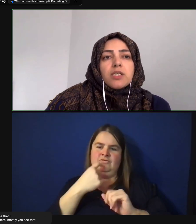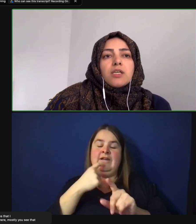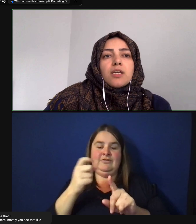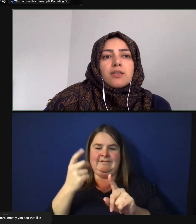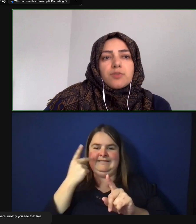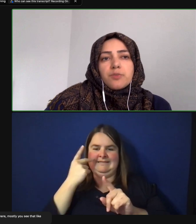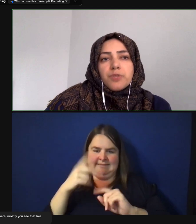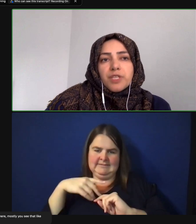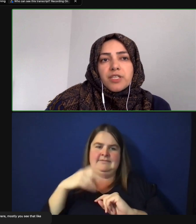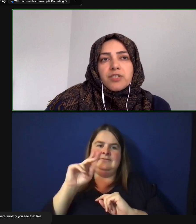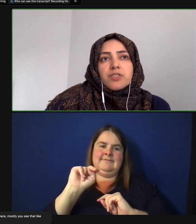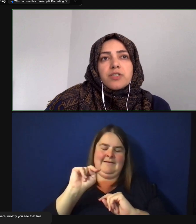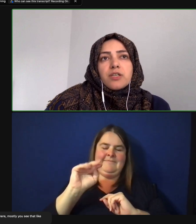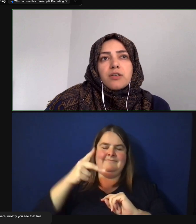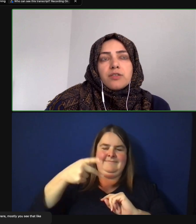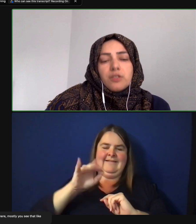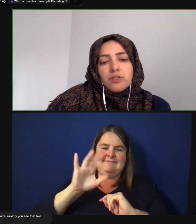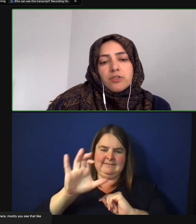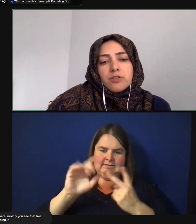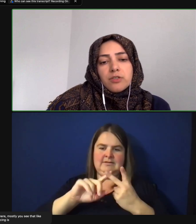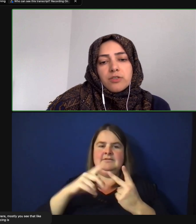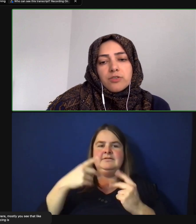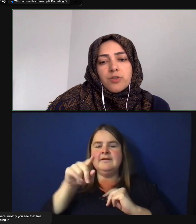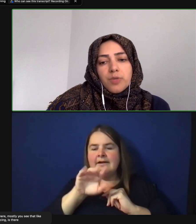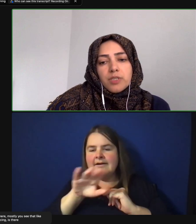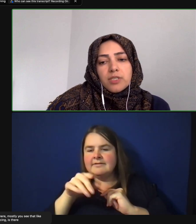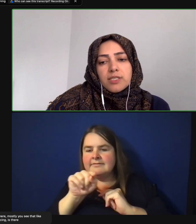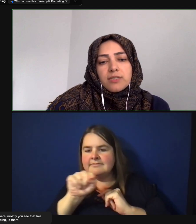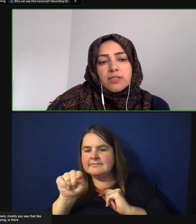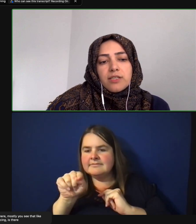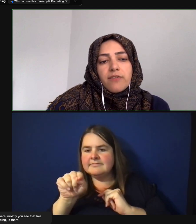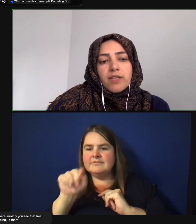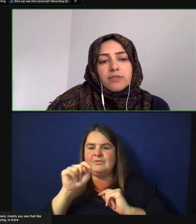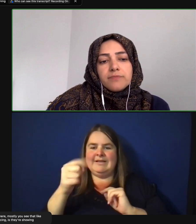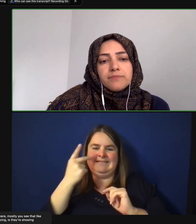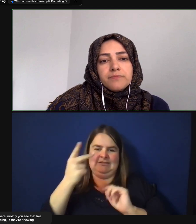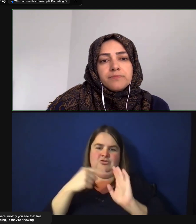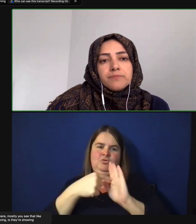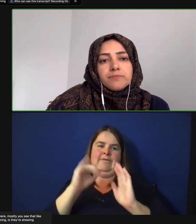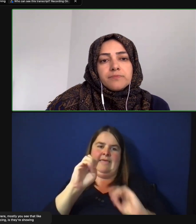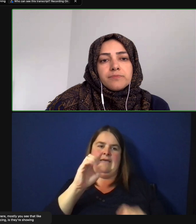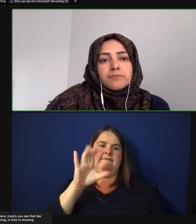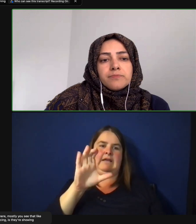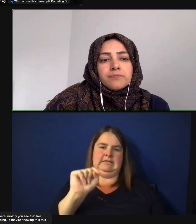NPFC and also percutaneous, they're showing this effect.